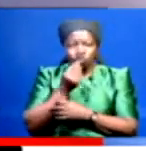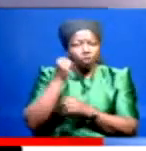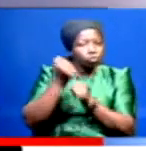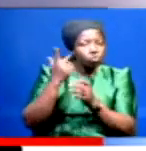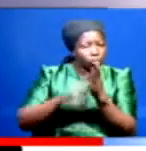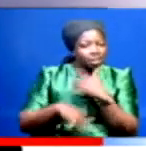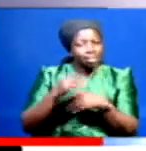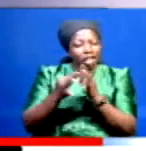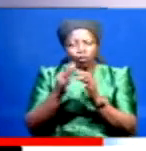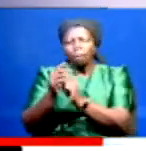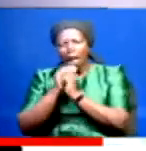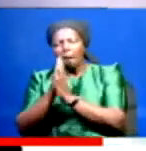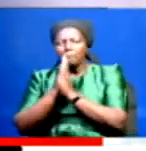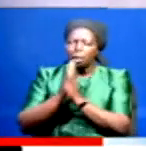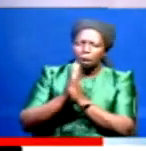throughout kwa maombi na sina pesa?